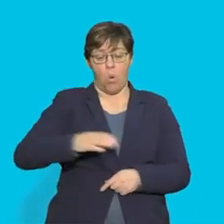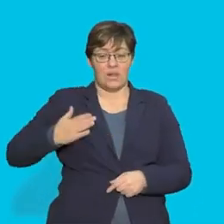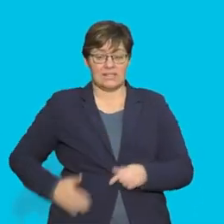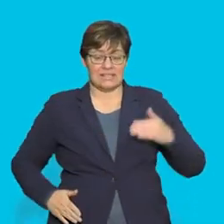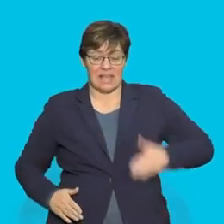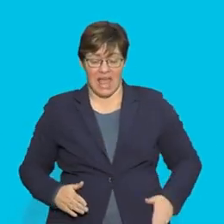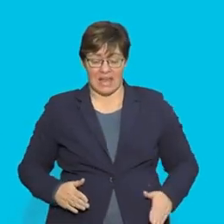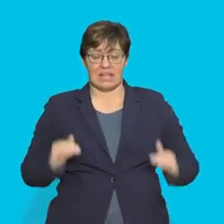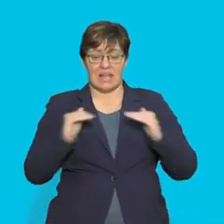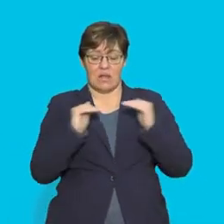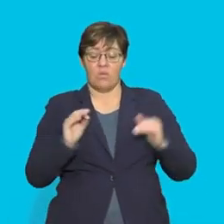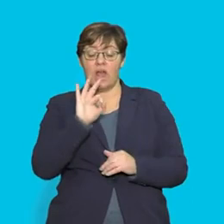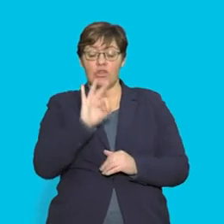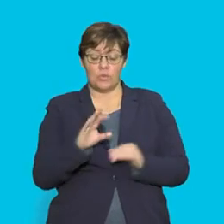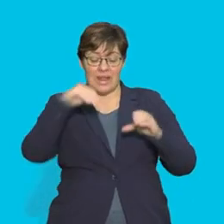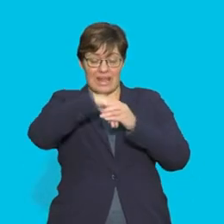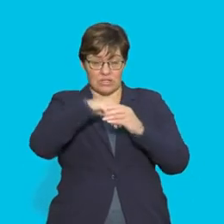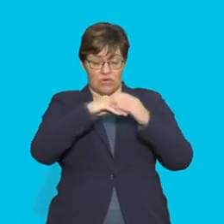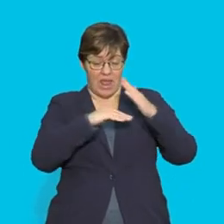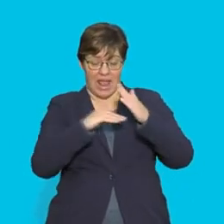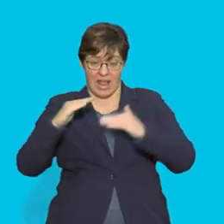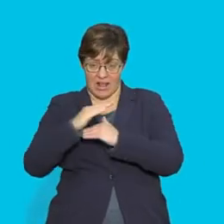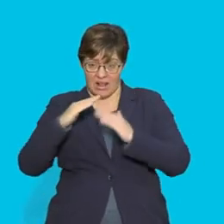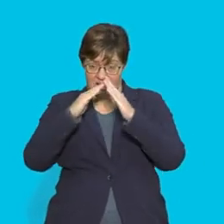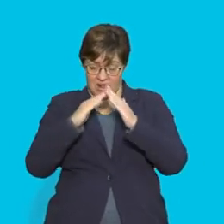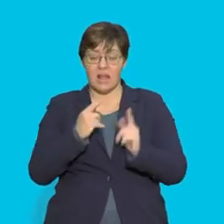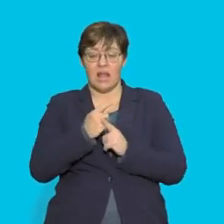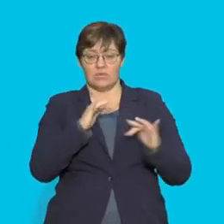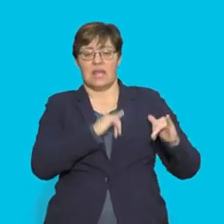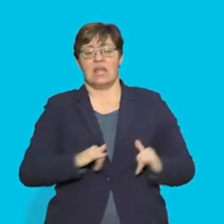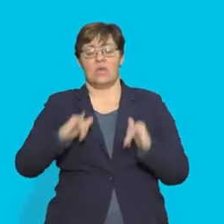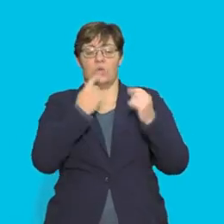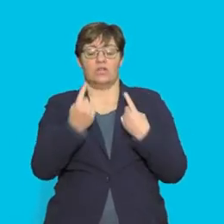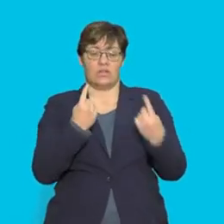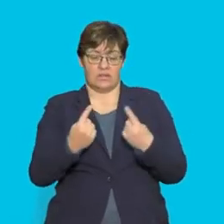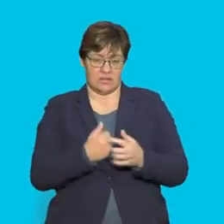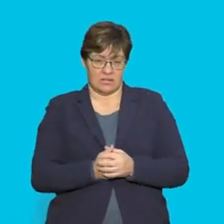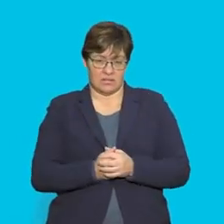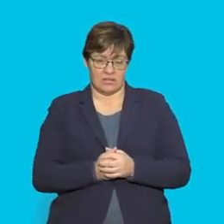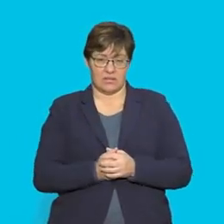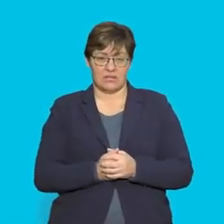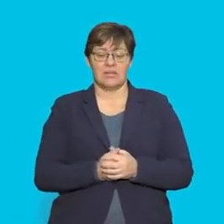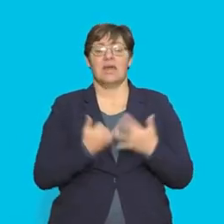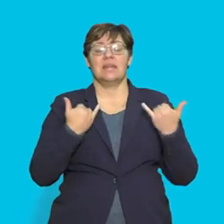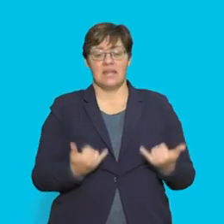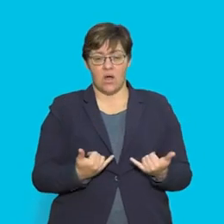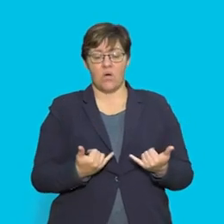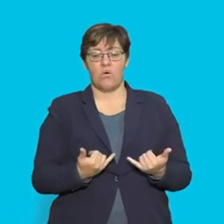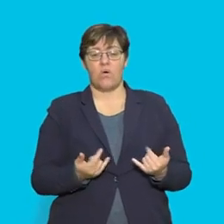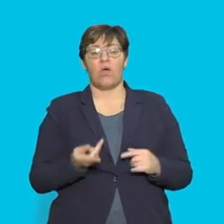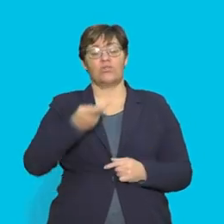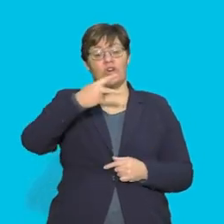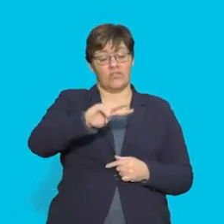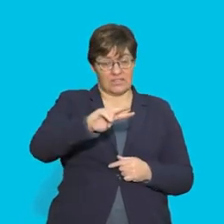are equal, the three interior angles are also equal to each other. Now, I'm sure you are